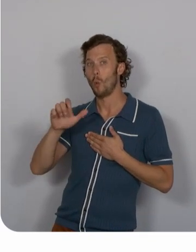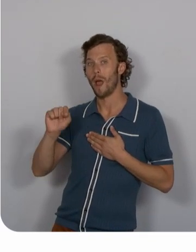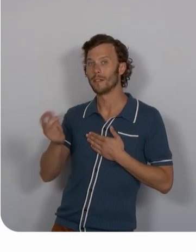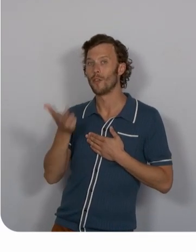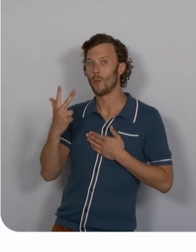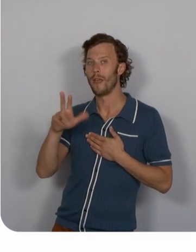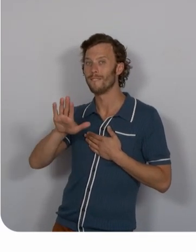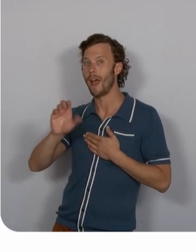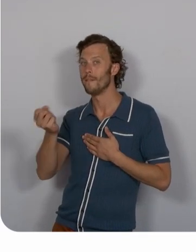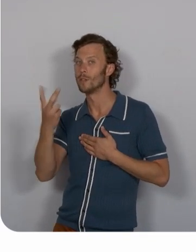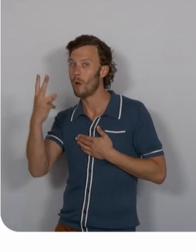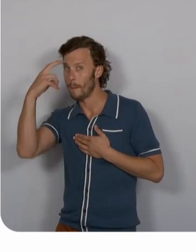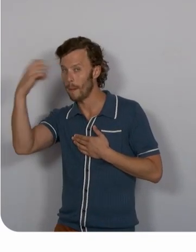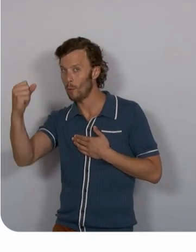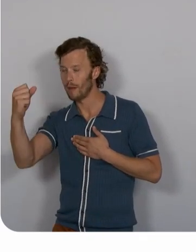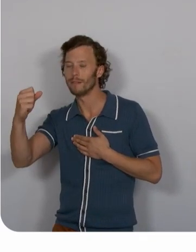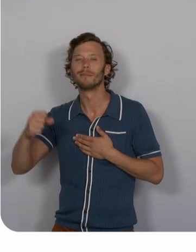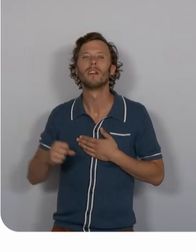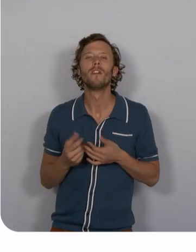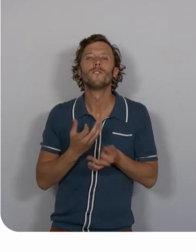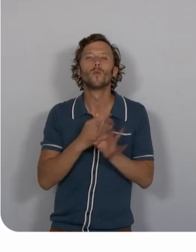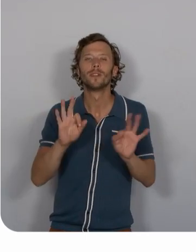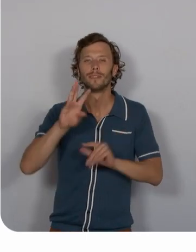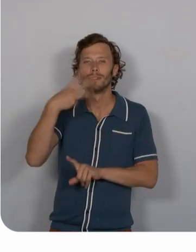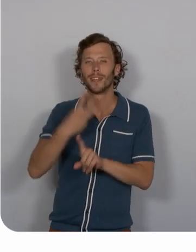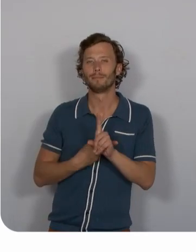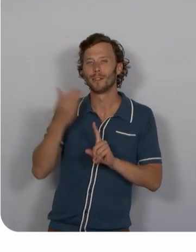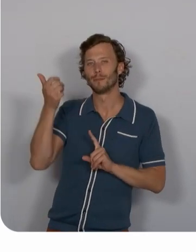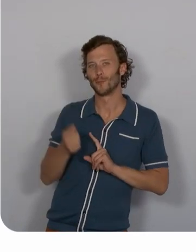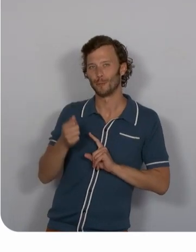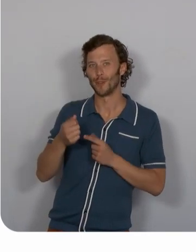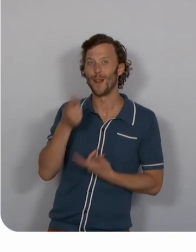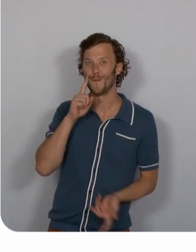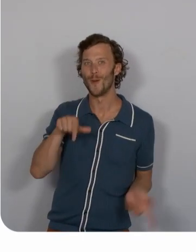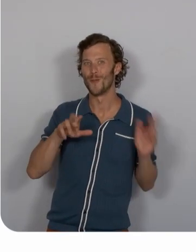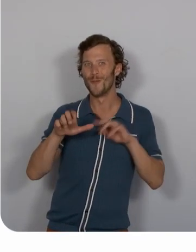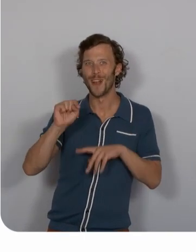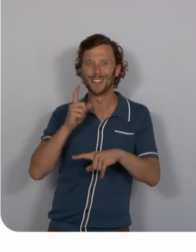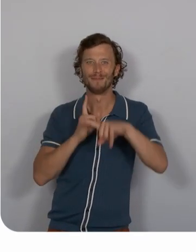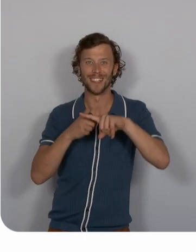it comes with a free 6-month subscription to Quest Plus.